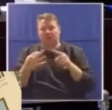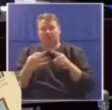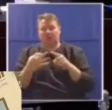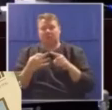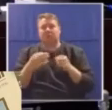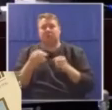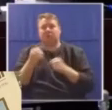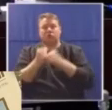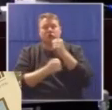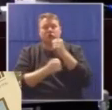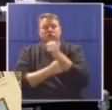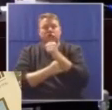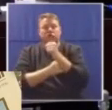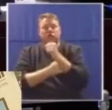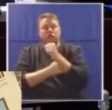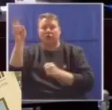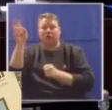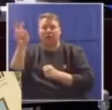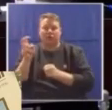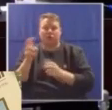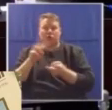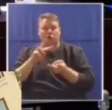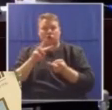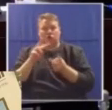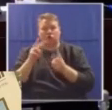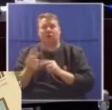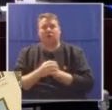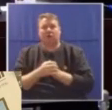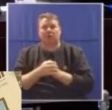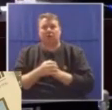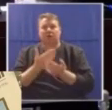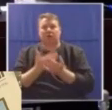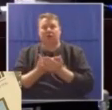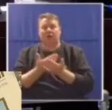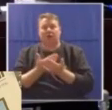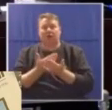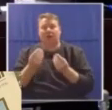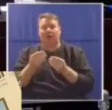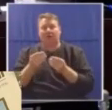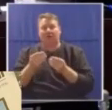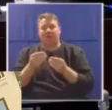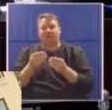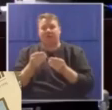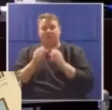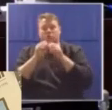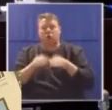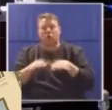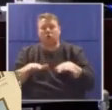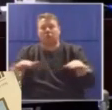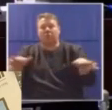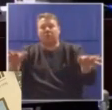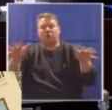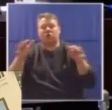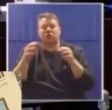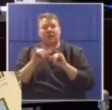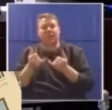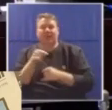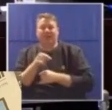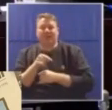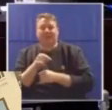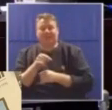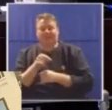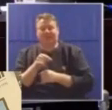Eskom, so that we have a transmission company, so that that transmission company is then